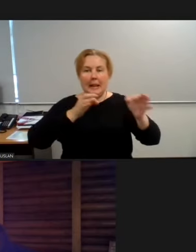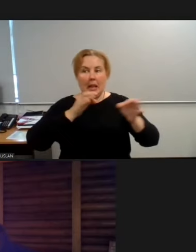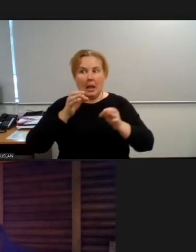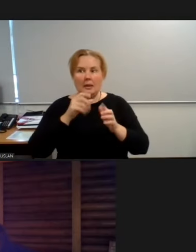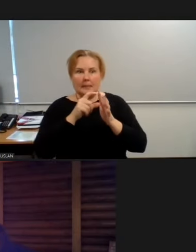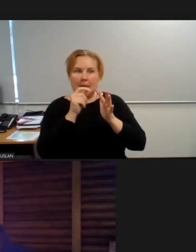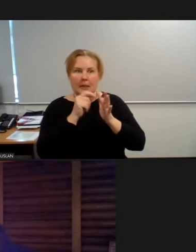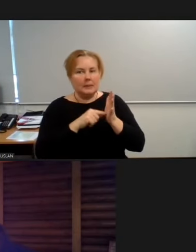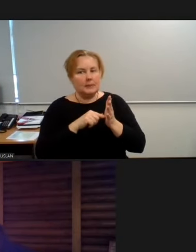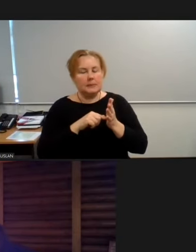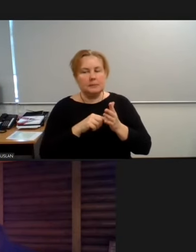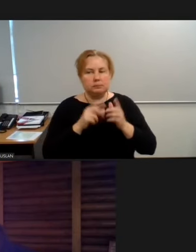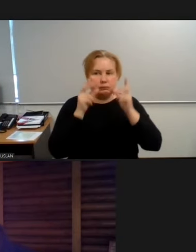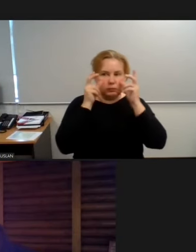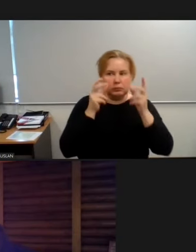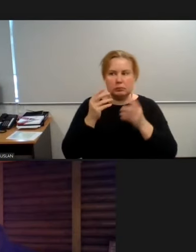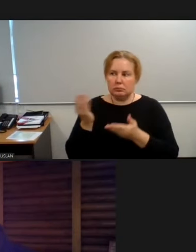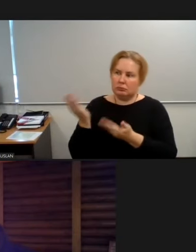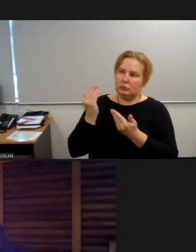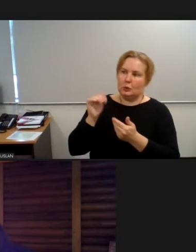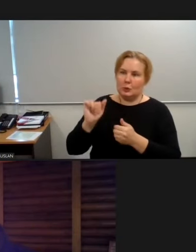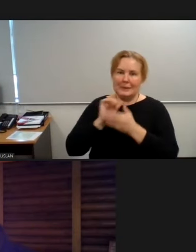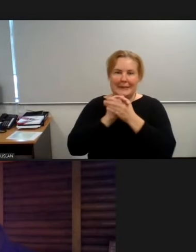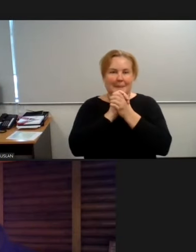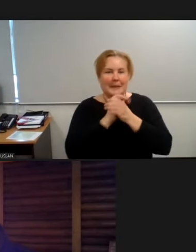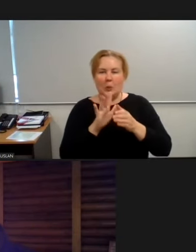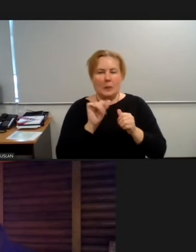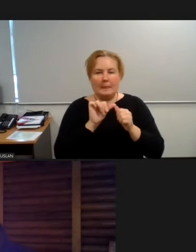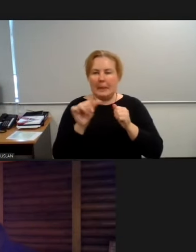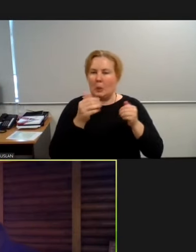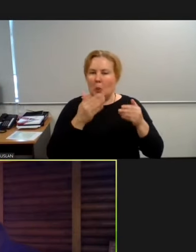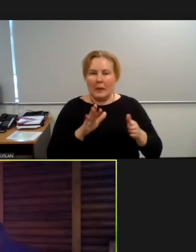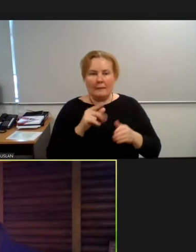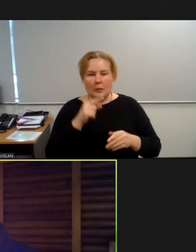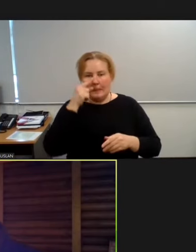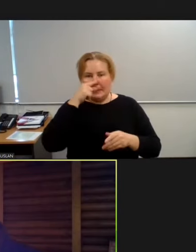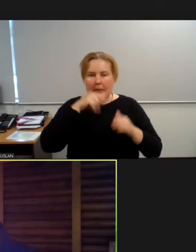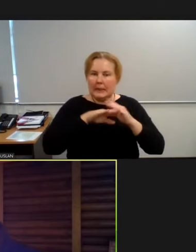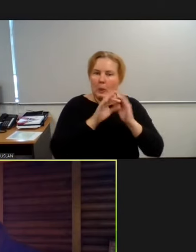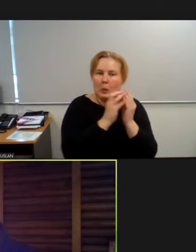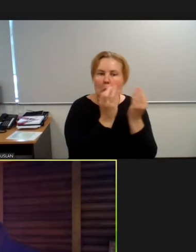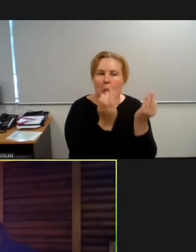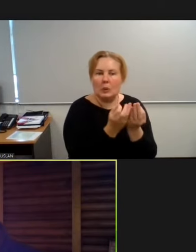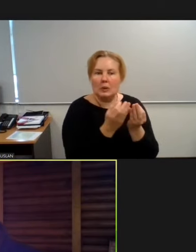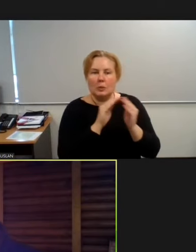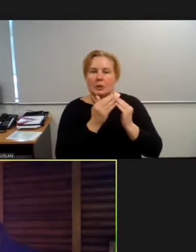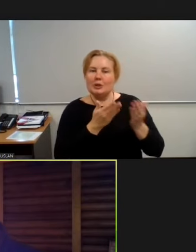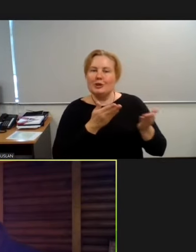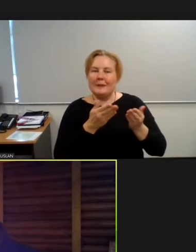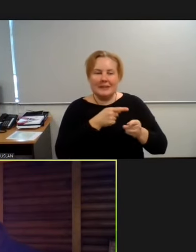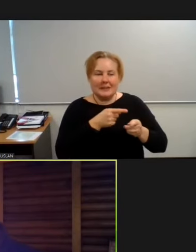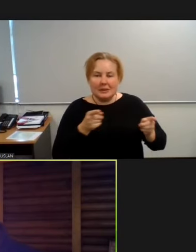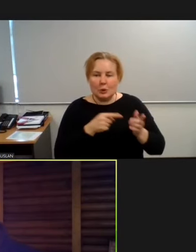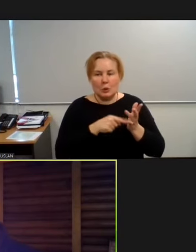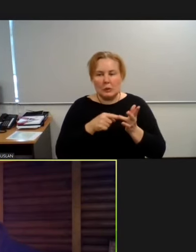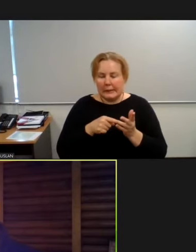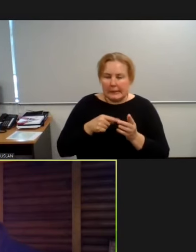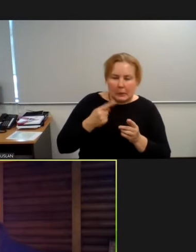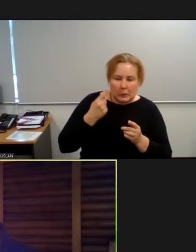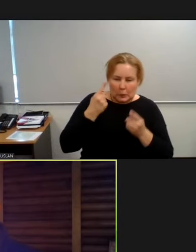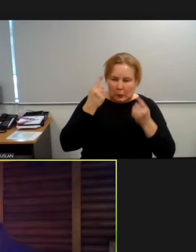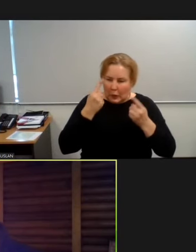well. So what would be the best way for people to navigate that? Well, I think that the best thing is to work through